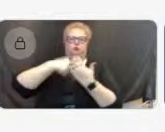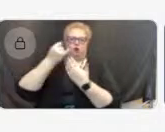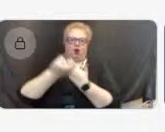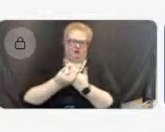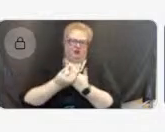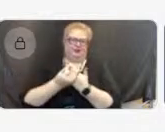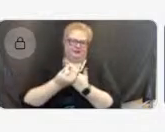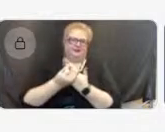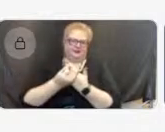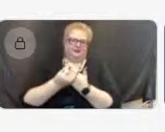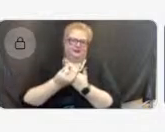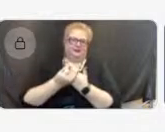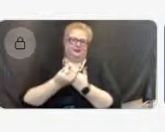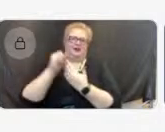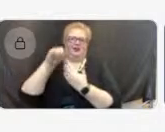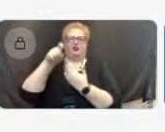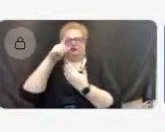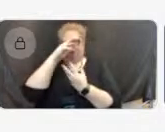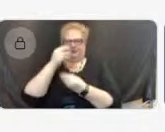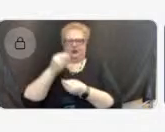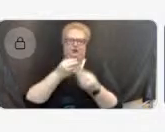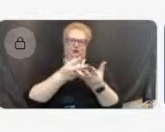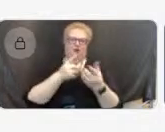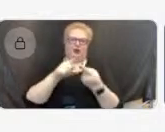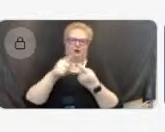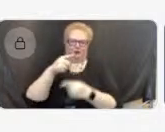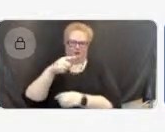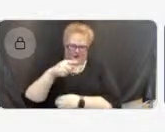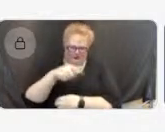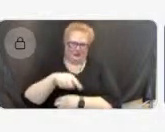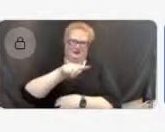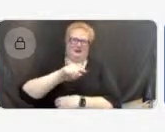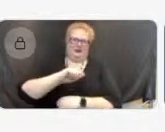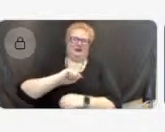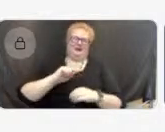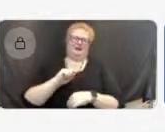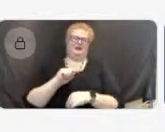that should have been communicated, but yeah.